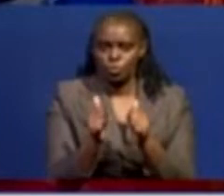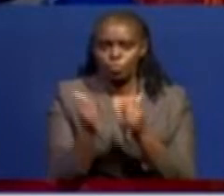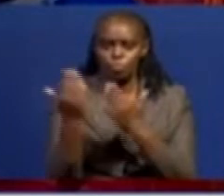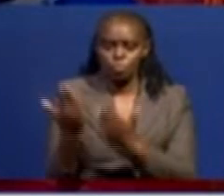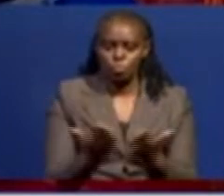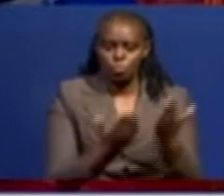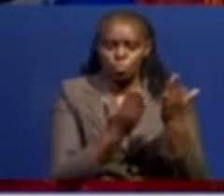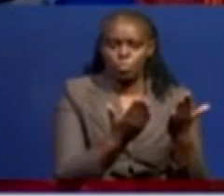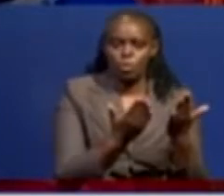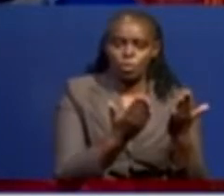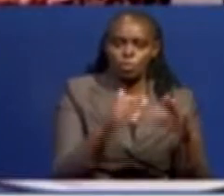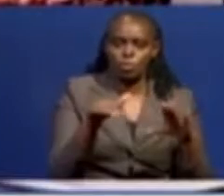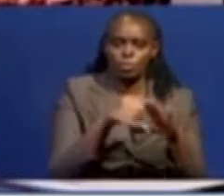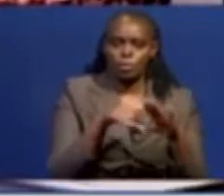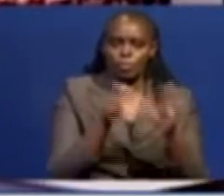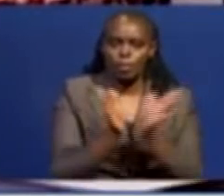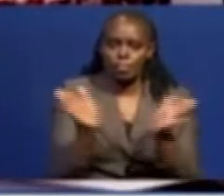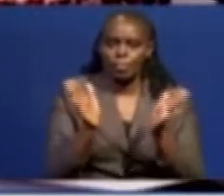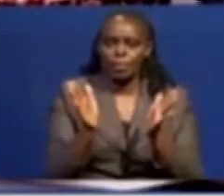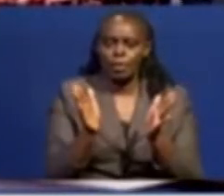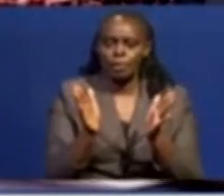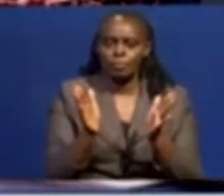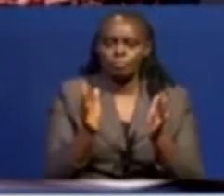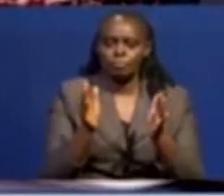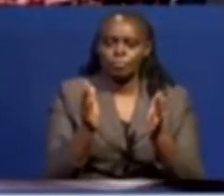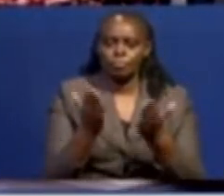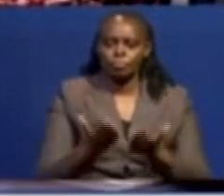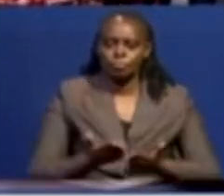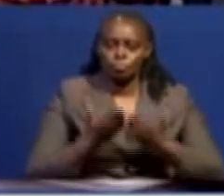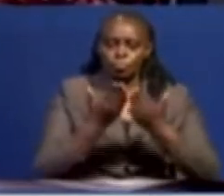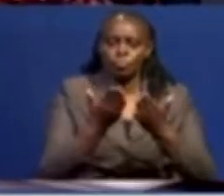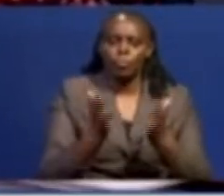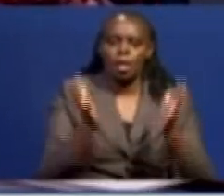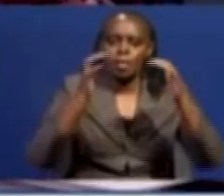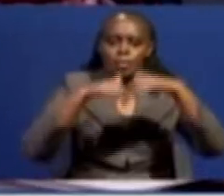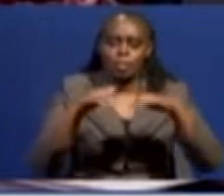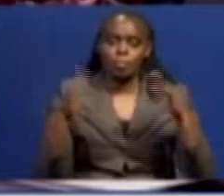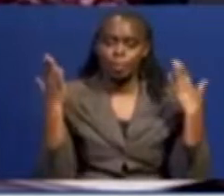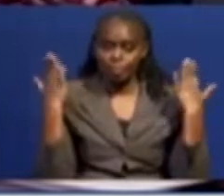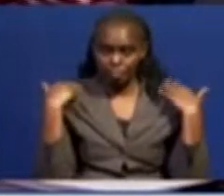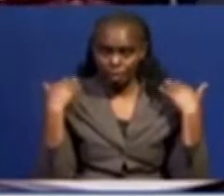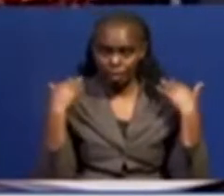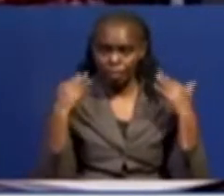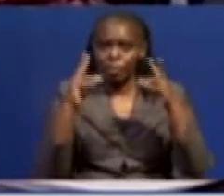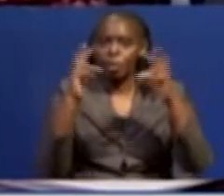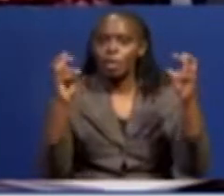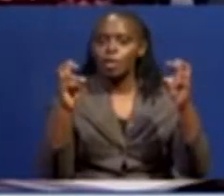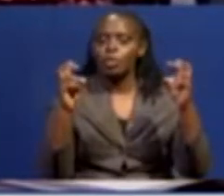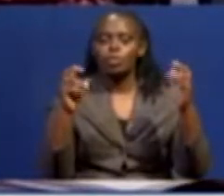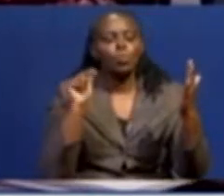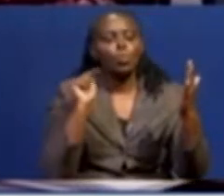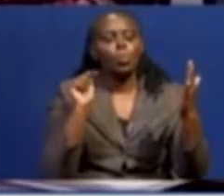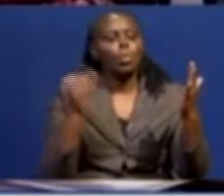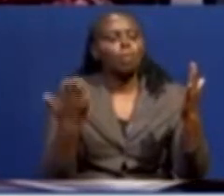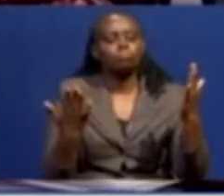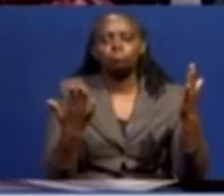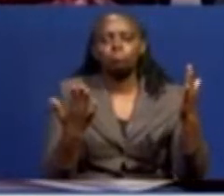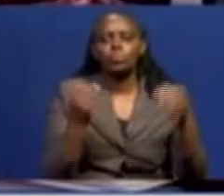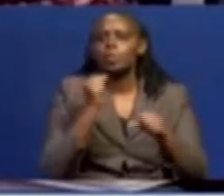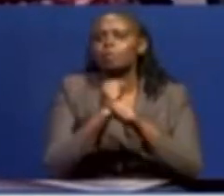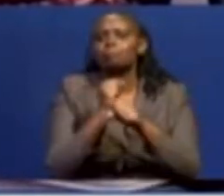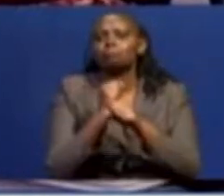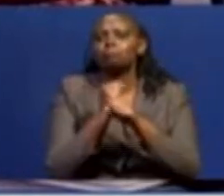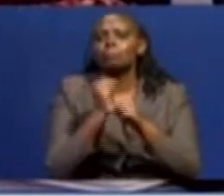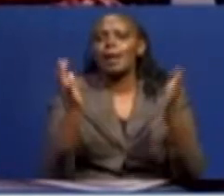was brought by members of the public to the County Assembly for consideration. What were the issues that the County Assembly